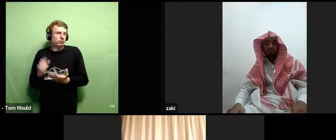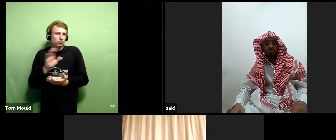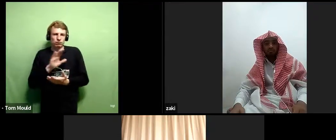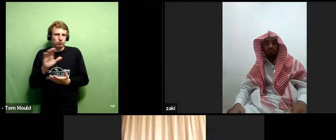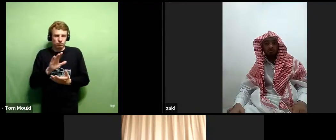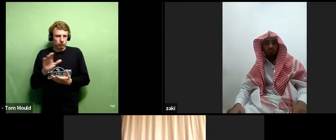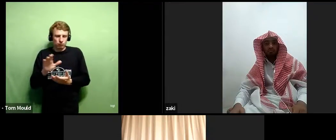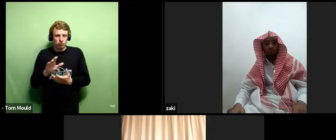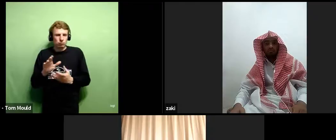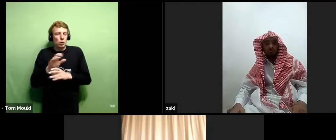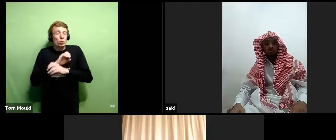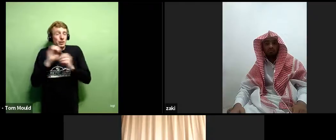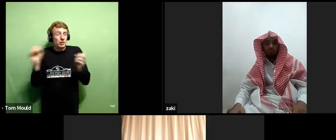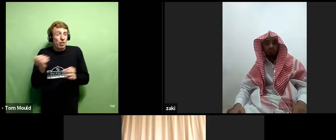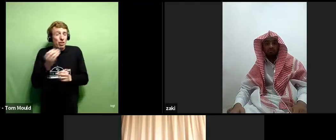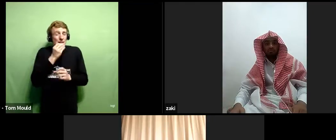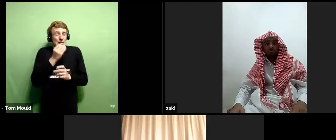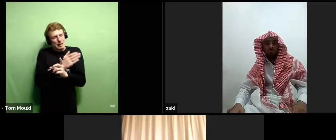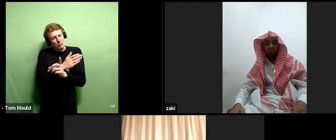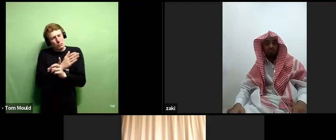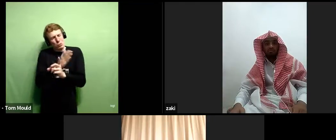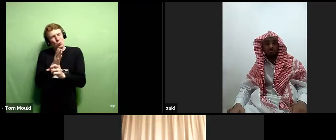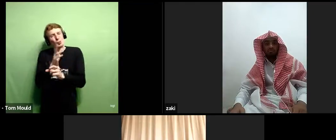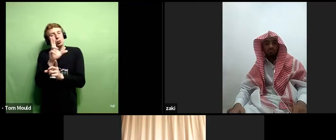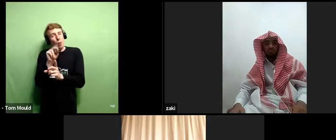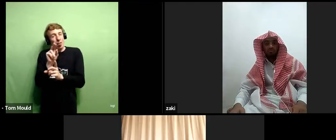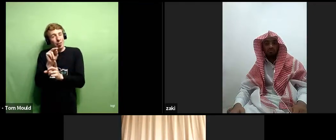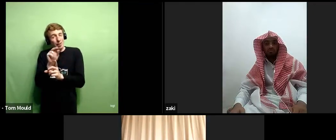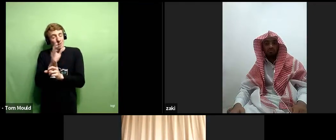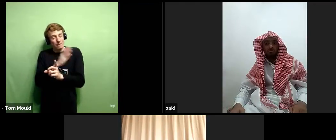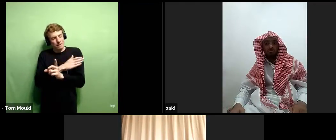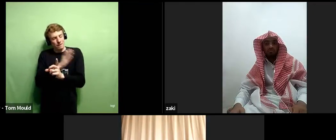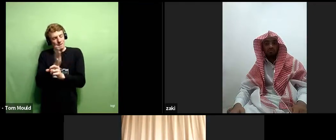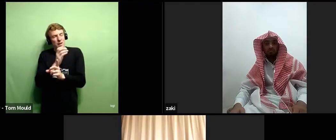12 o'clock in the afternoon, or before midday.